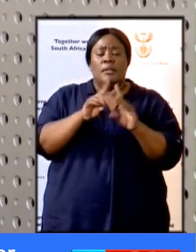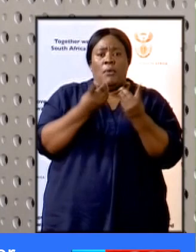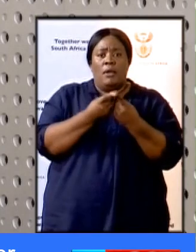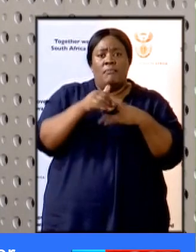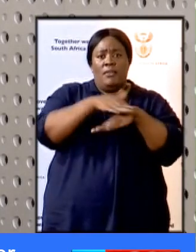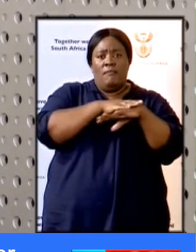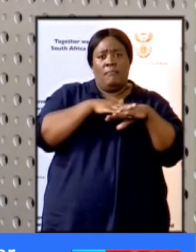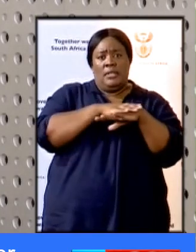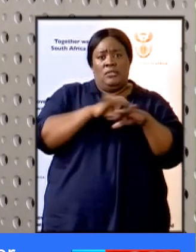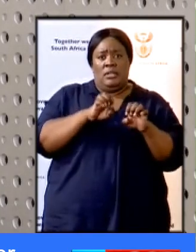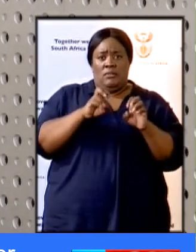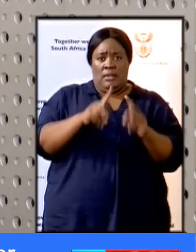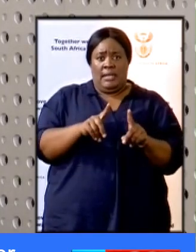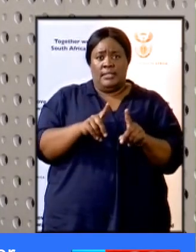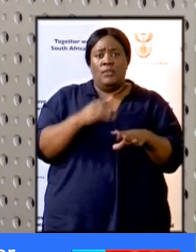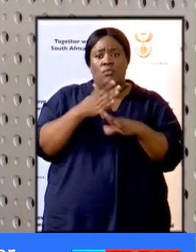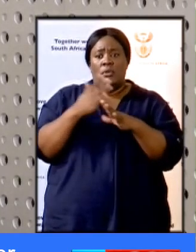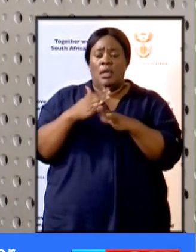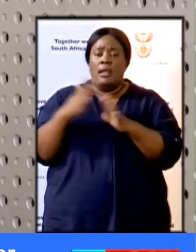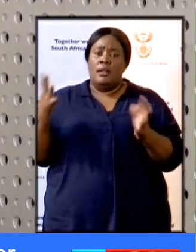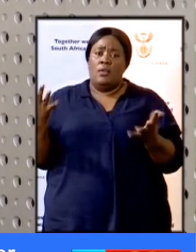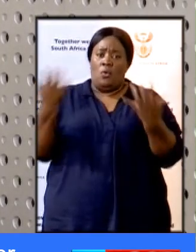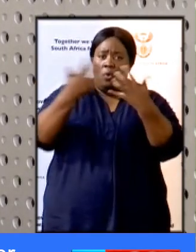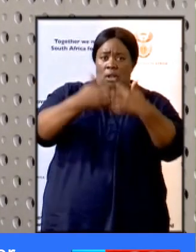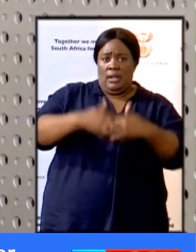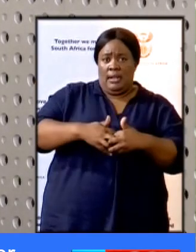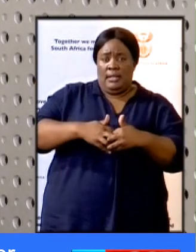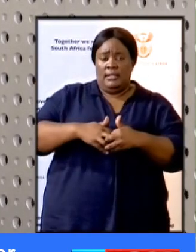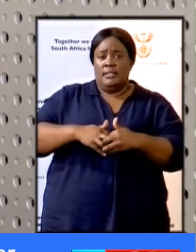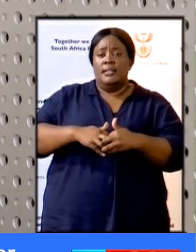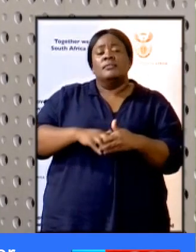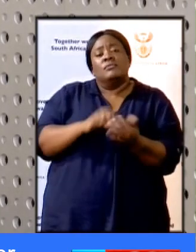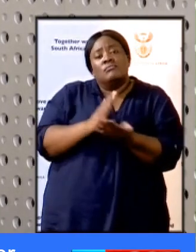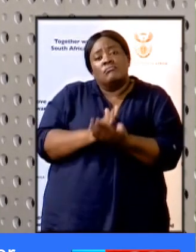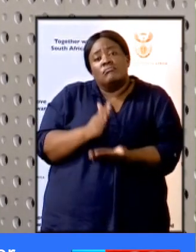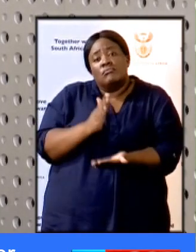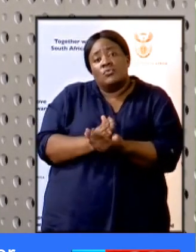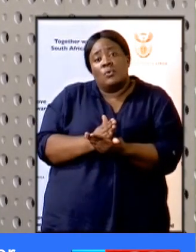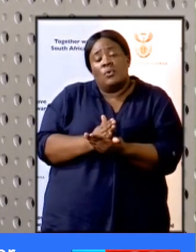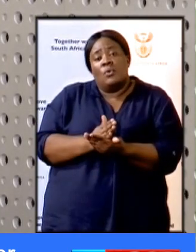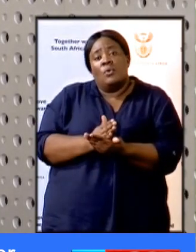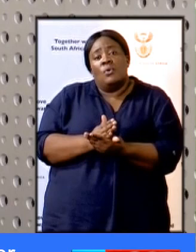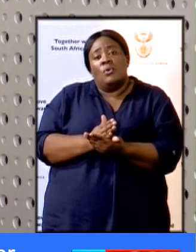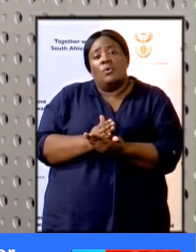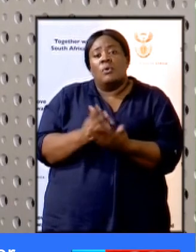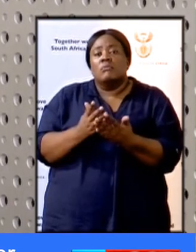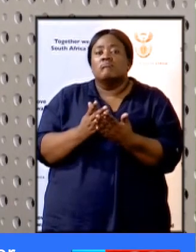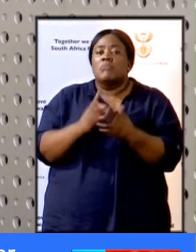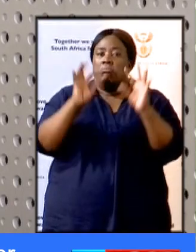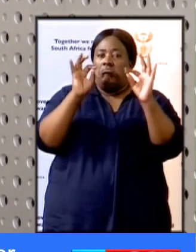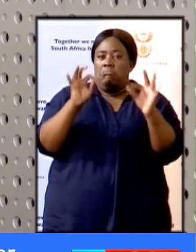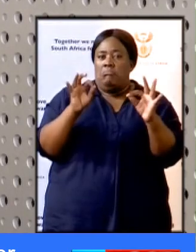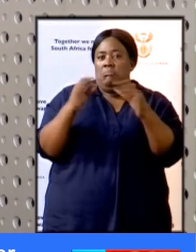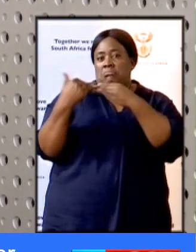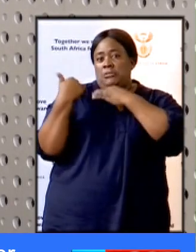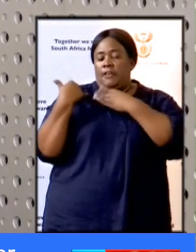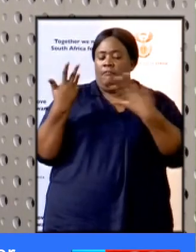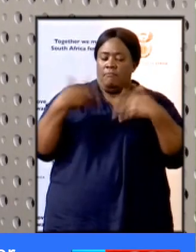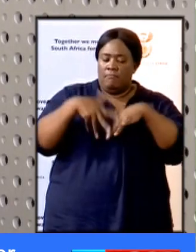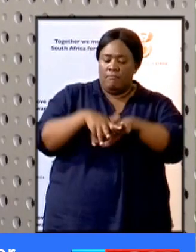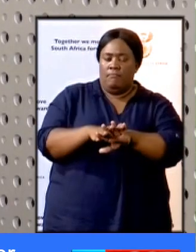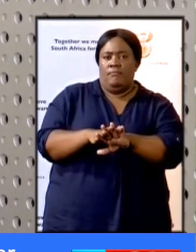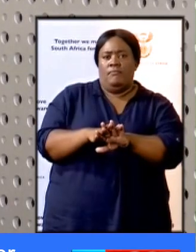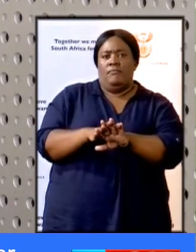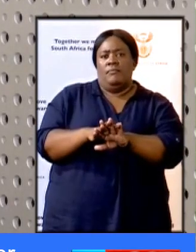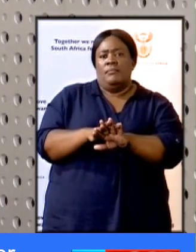Education to coordinate all efforts to successfully and safely implement the 2020